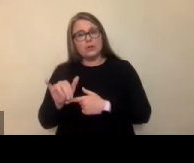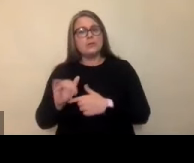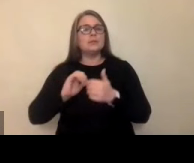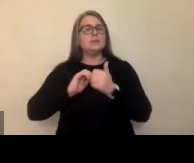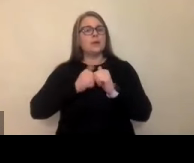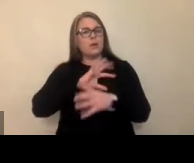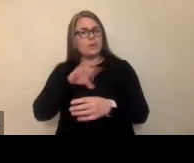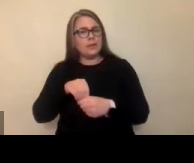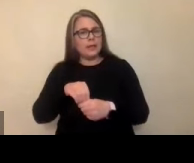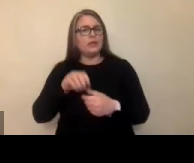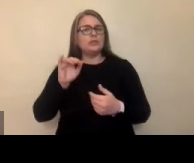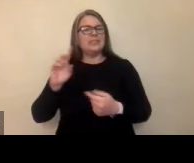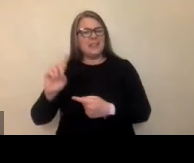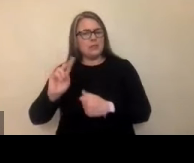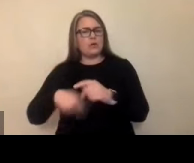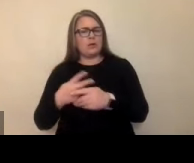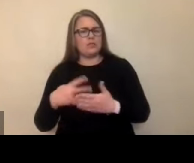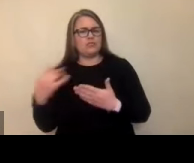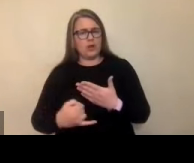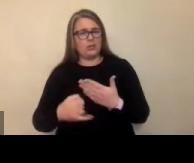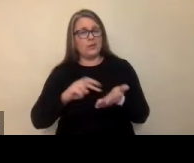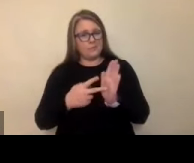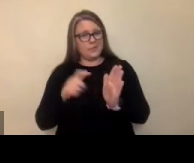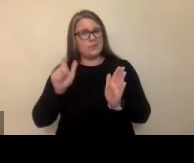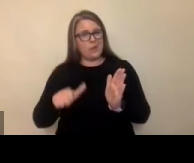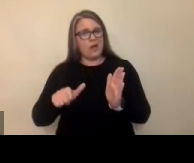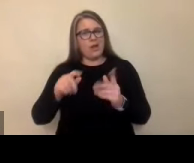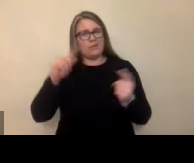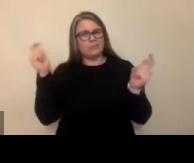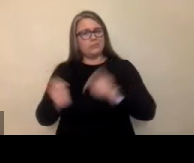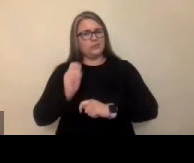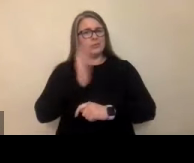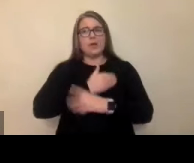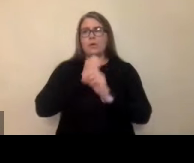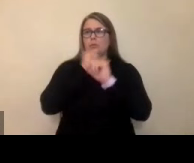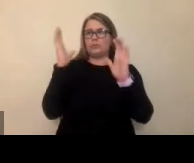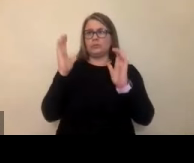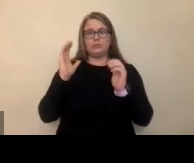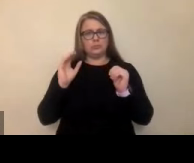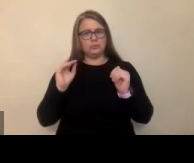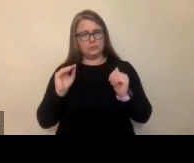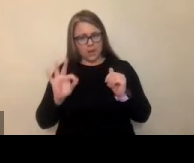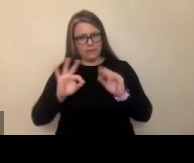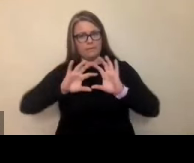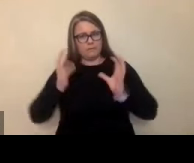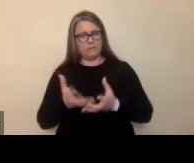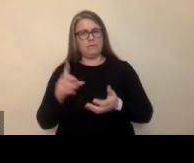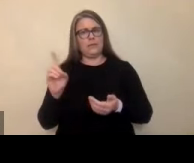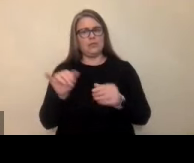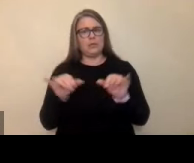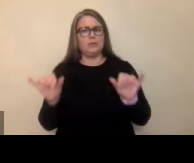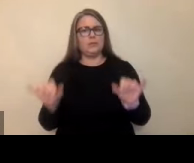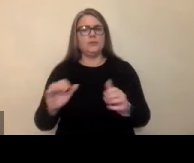of reimagining what democracy is about, reimagining how we want to work together, how we can work together to build a